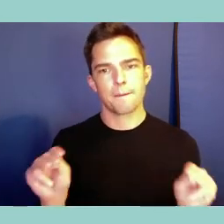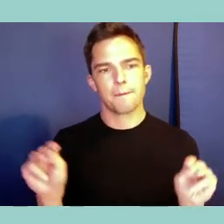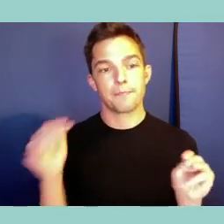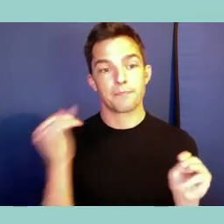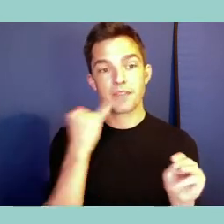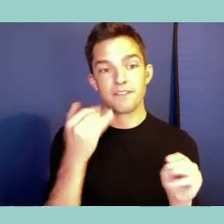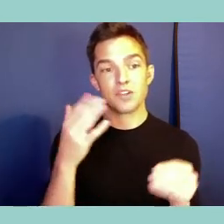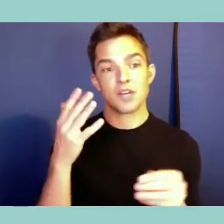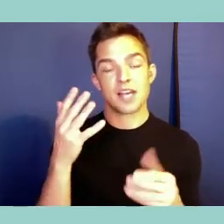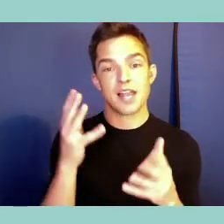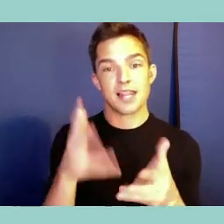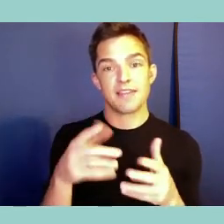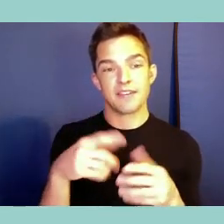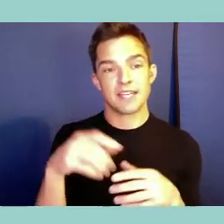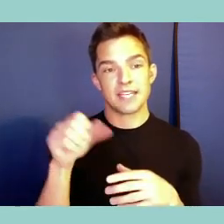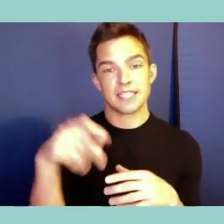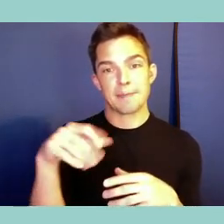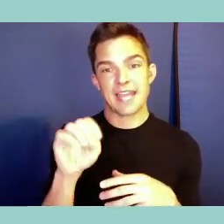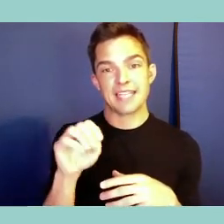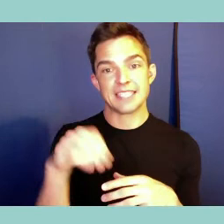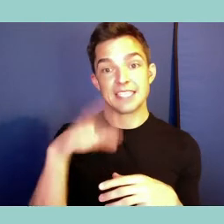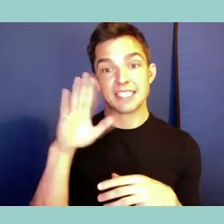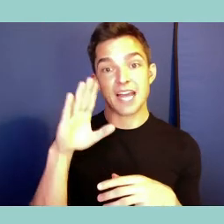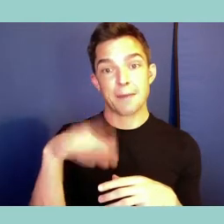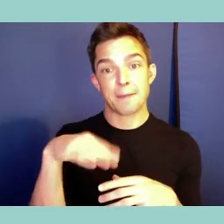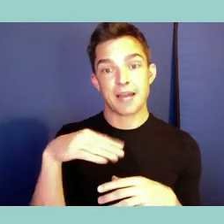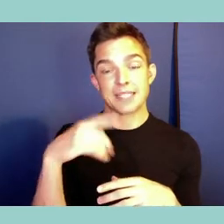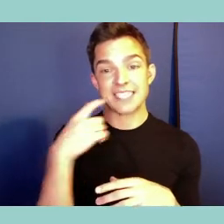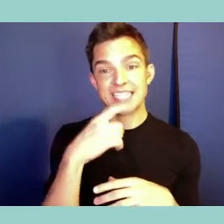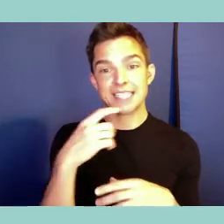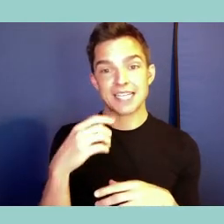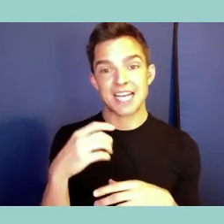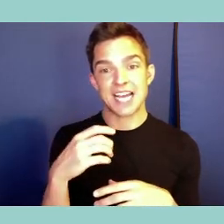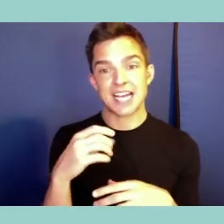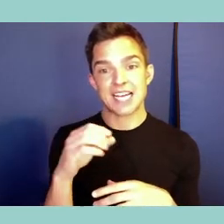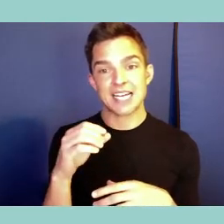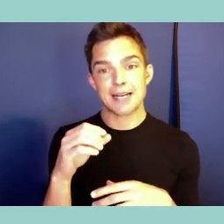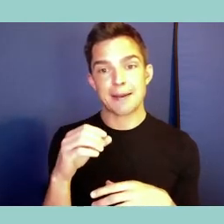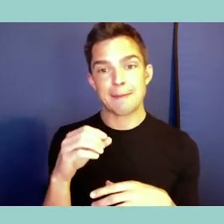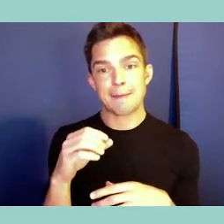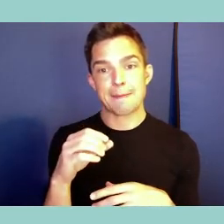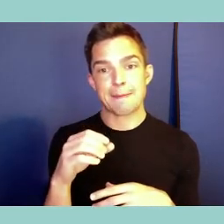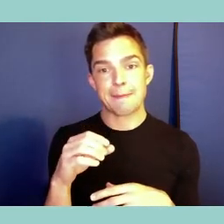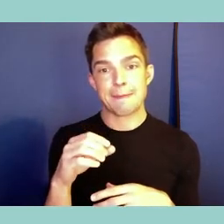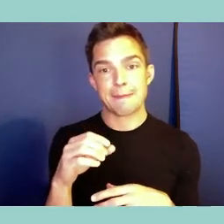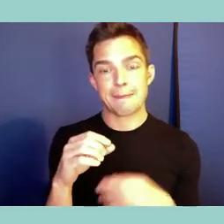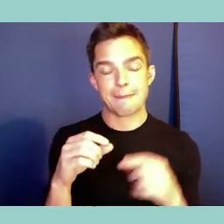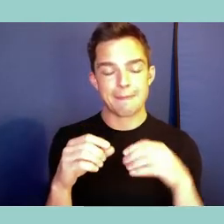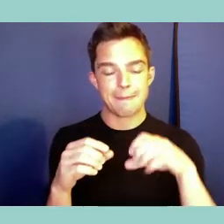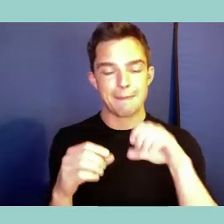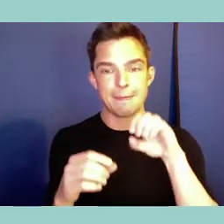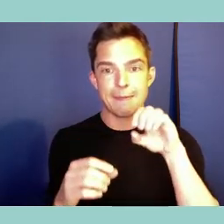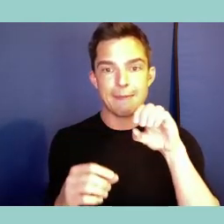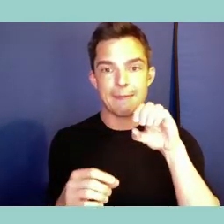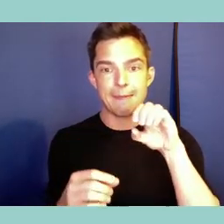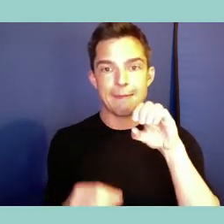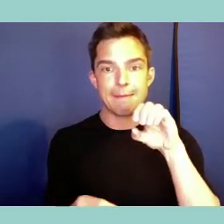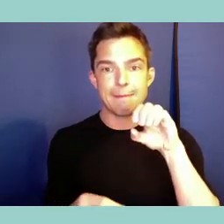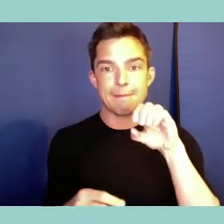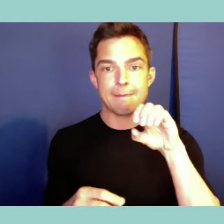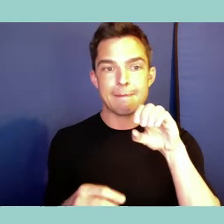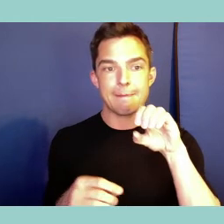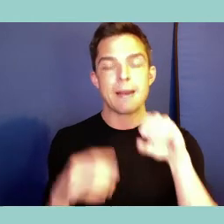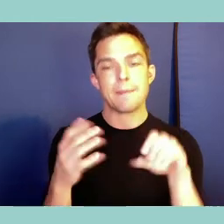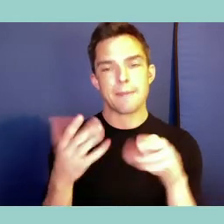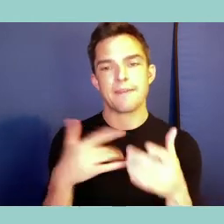If you leave a little space between your top and bottom teeth, you may feel the vibration of